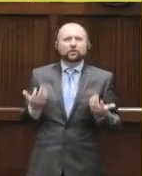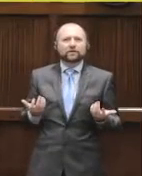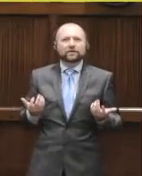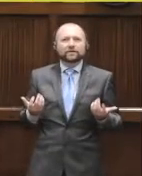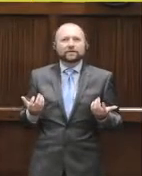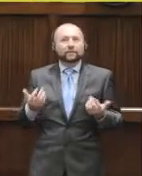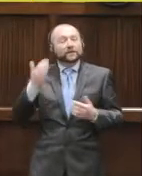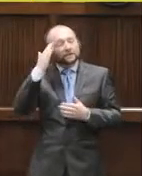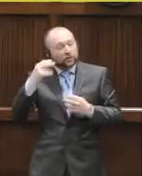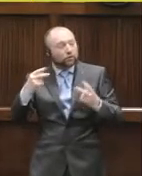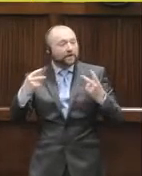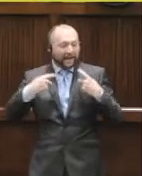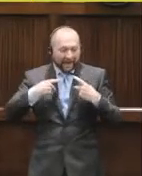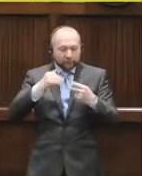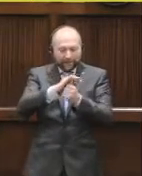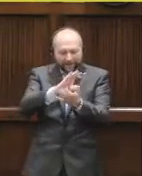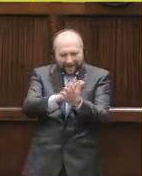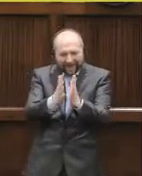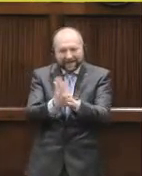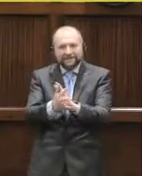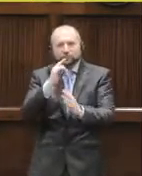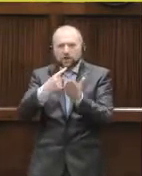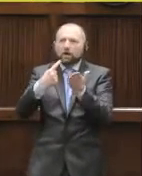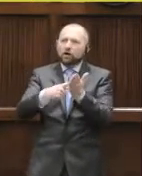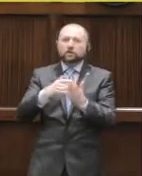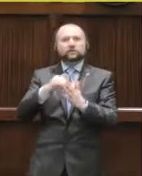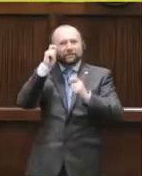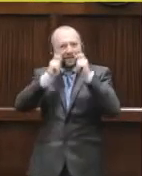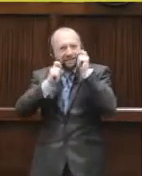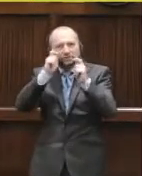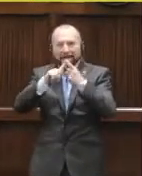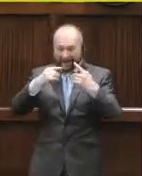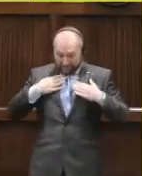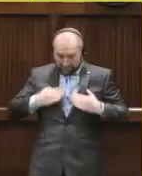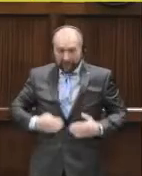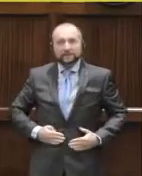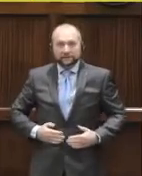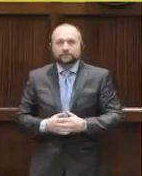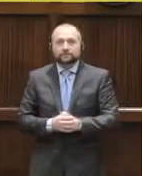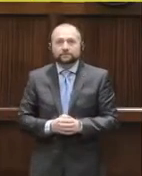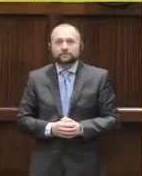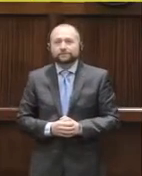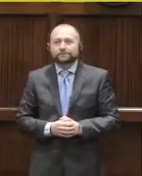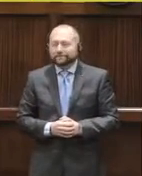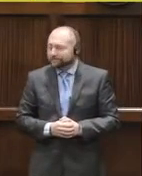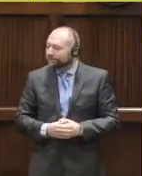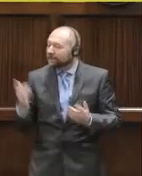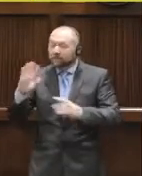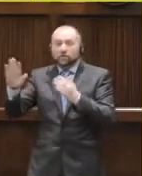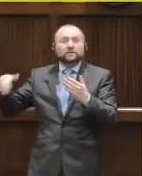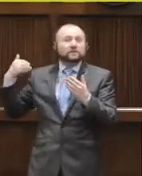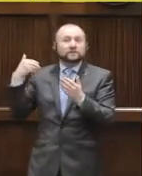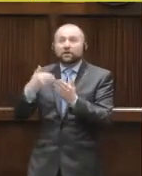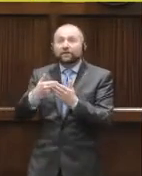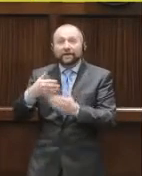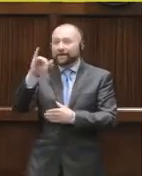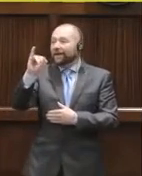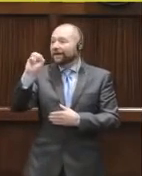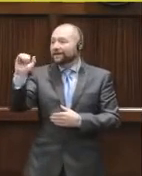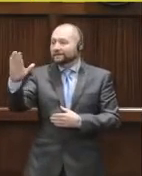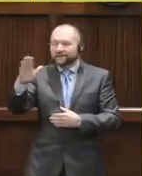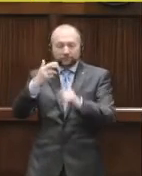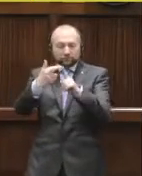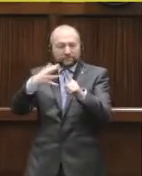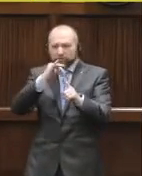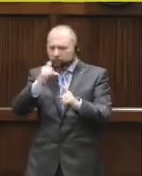it a language of the hands, but also of the face and the body. Up to now, it has had no official status in